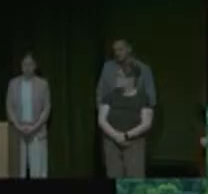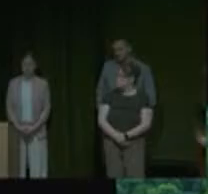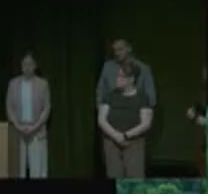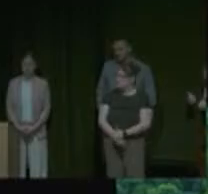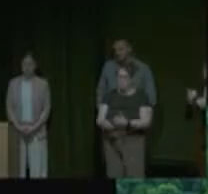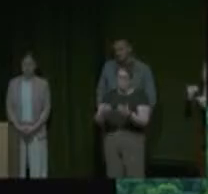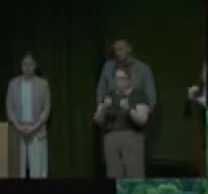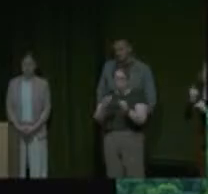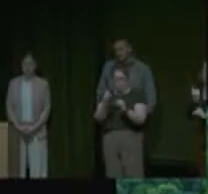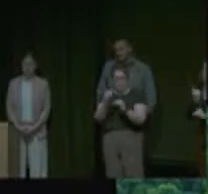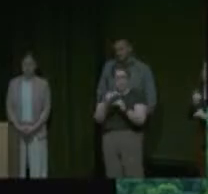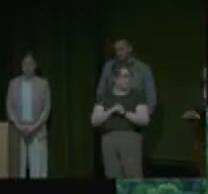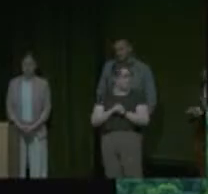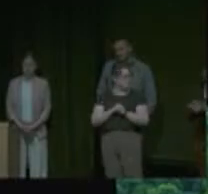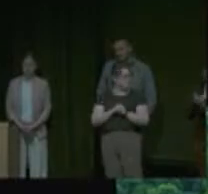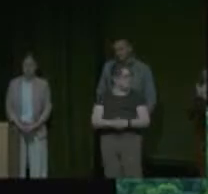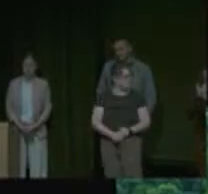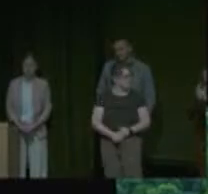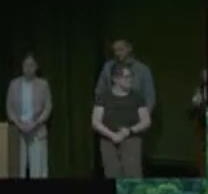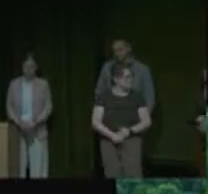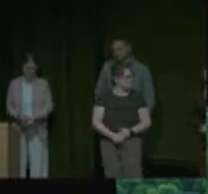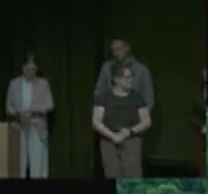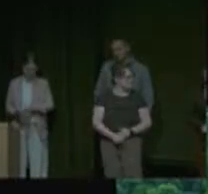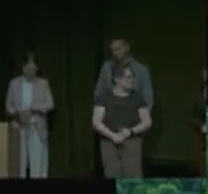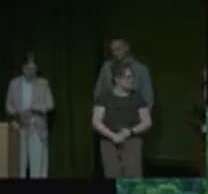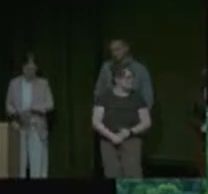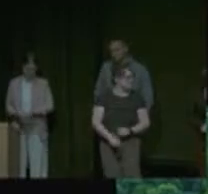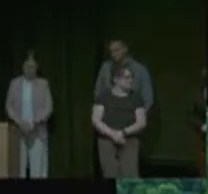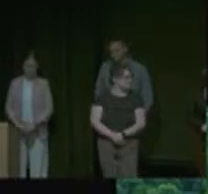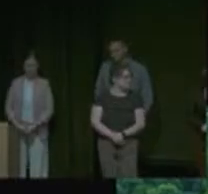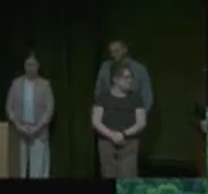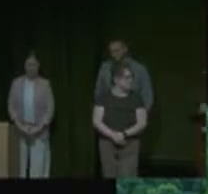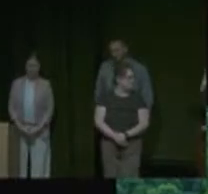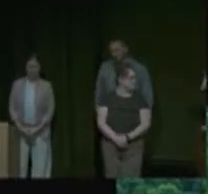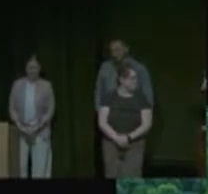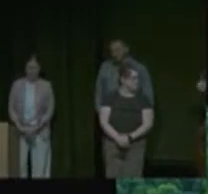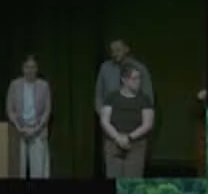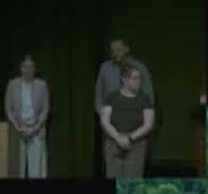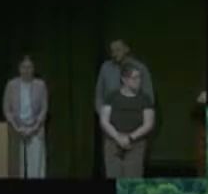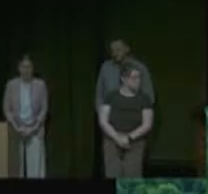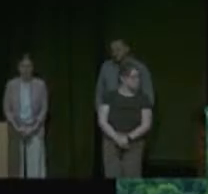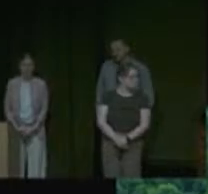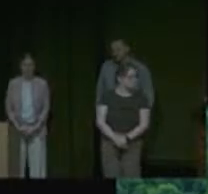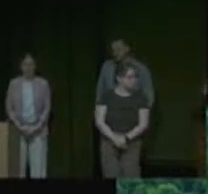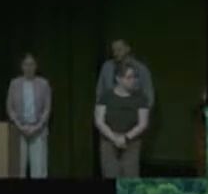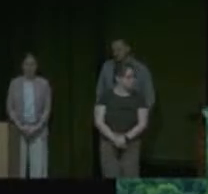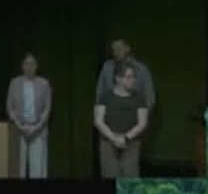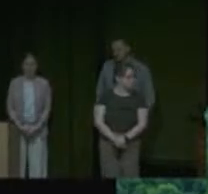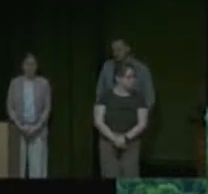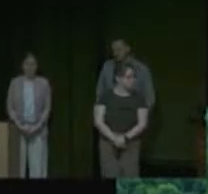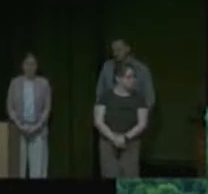keep it to one, so pick your favorite, okay? well, I figure I'll come back later.